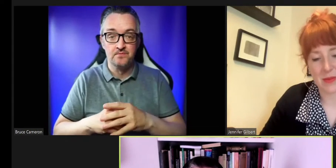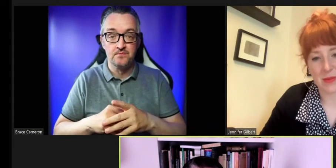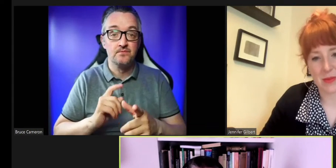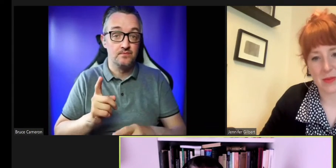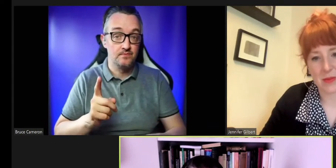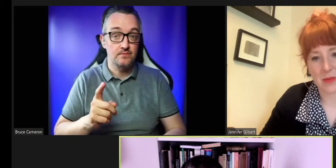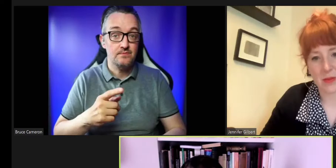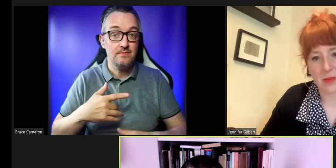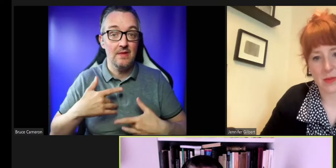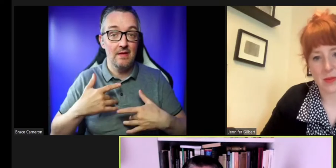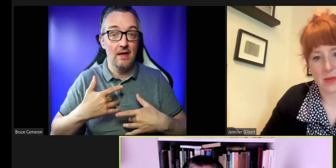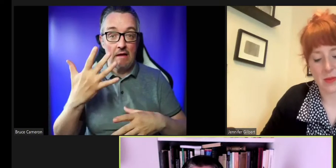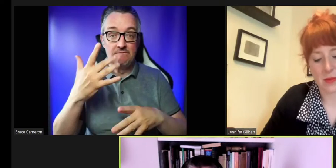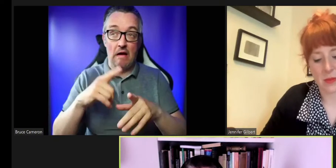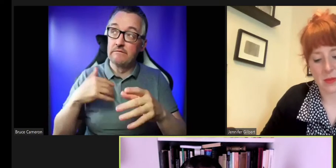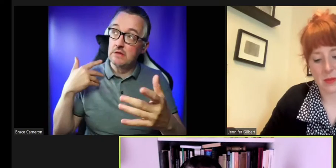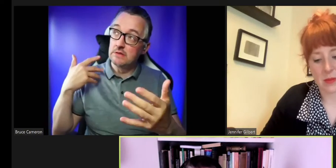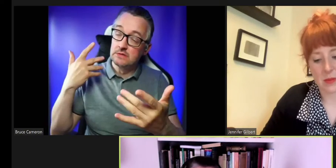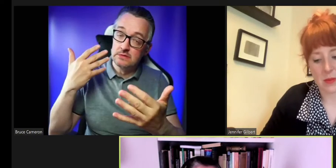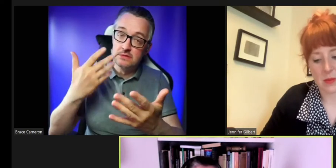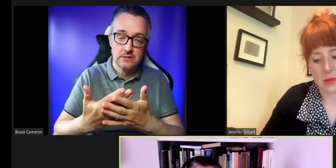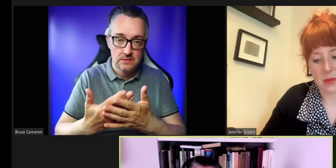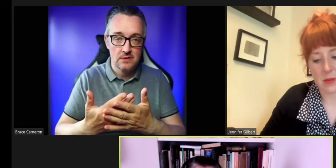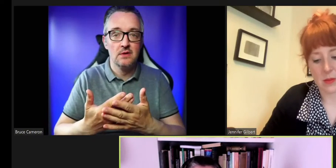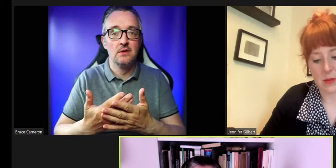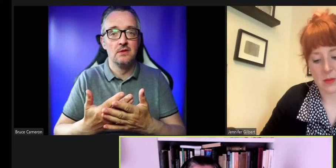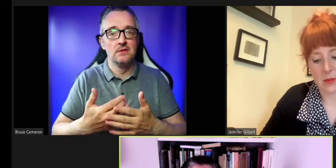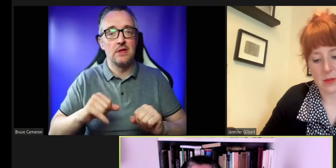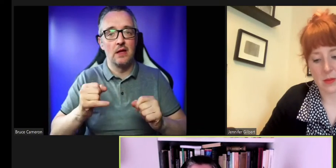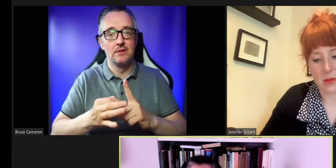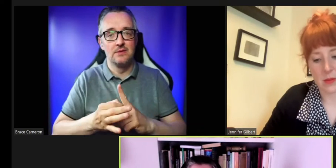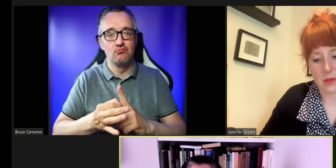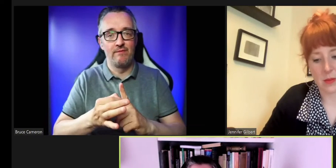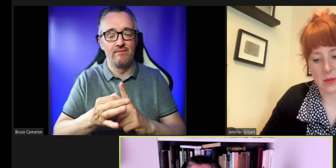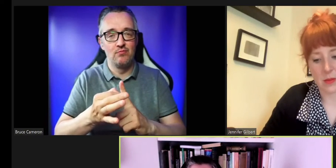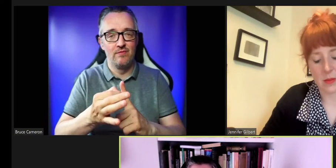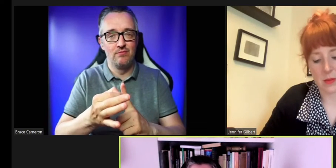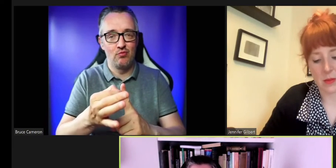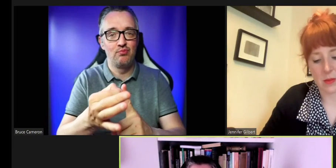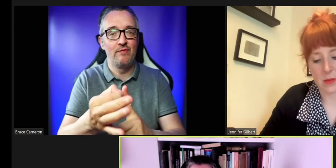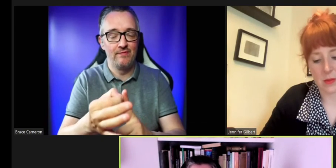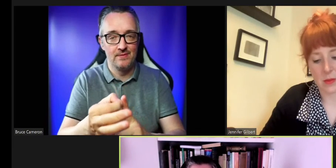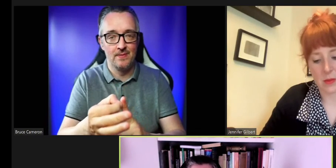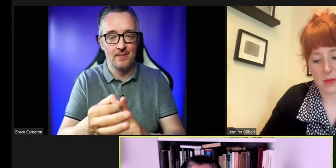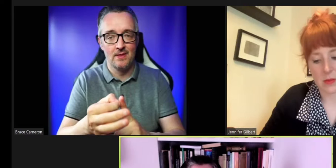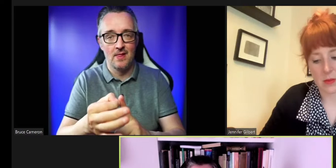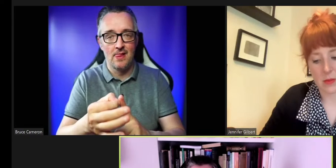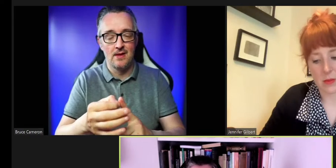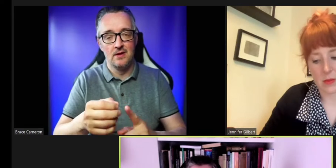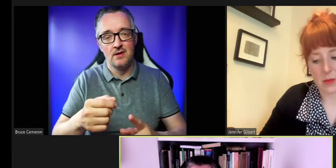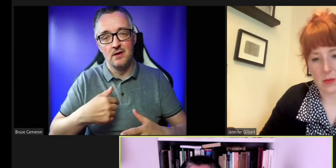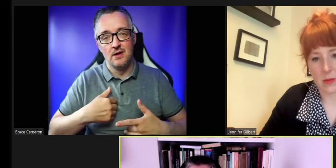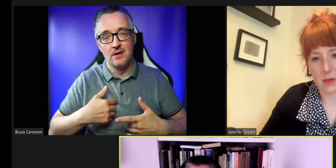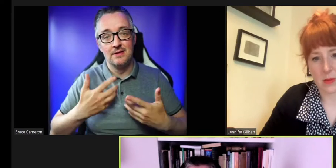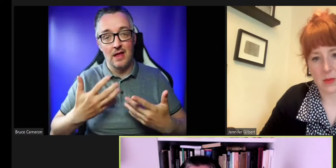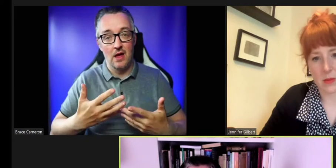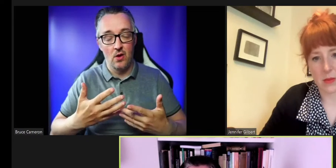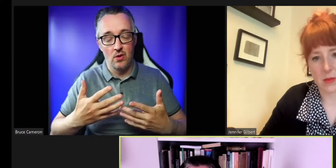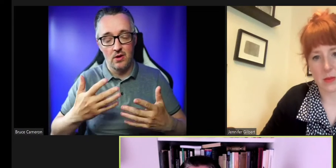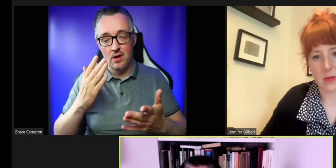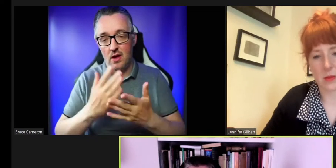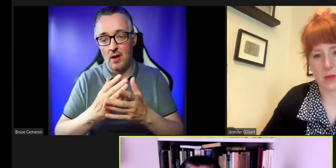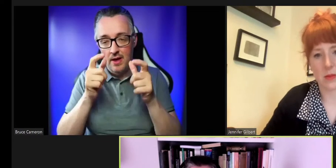that 5 years on, I'm getting better at that. And I'm really so careful now